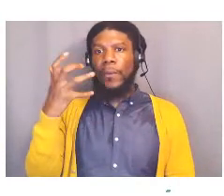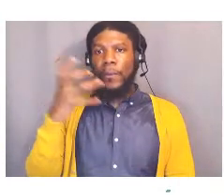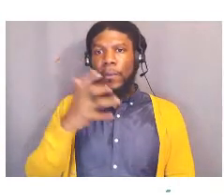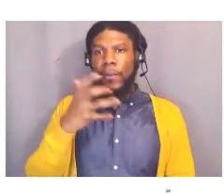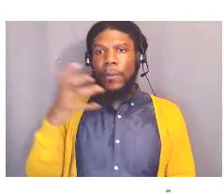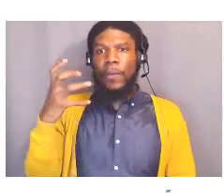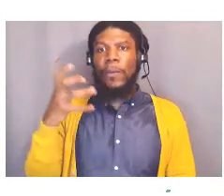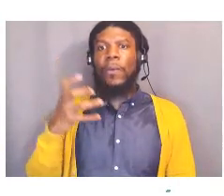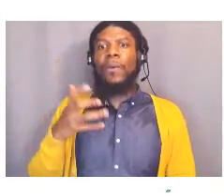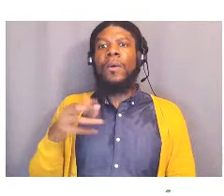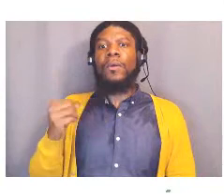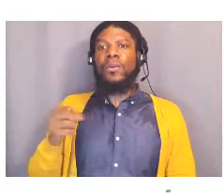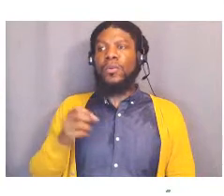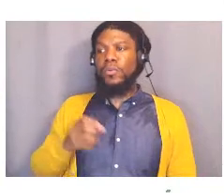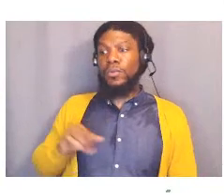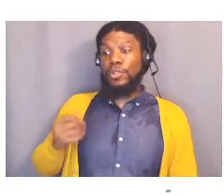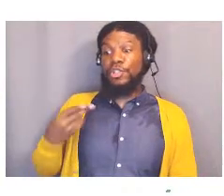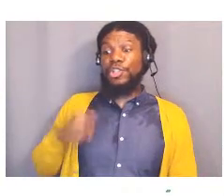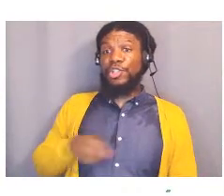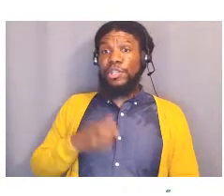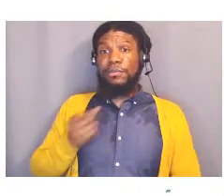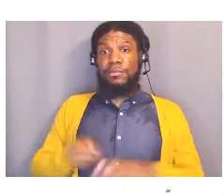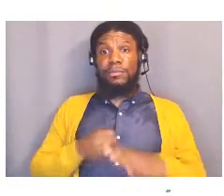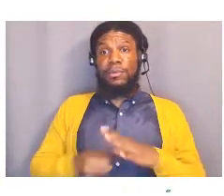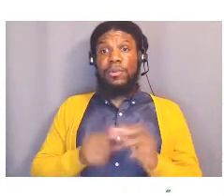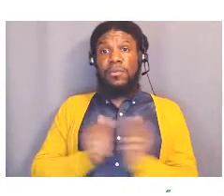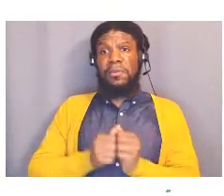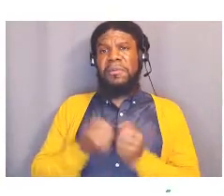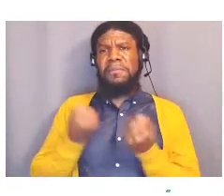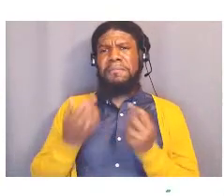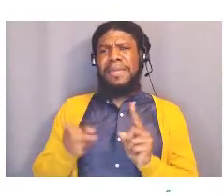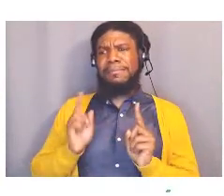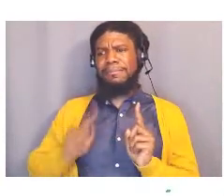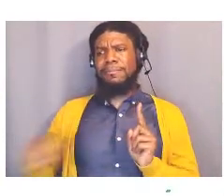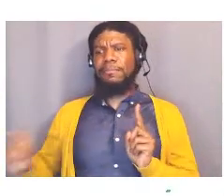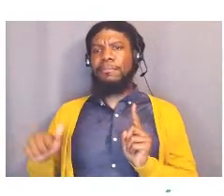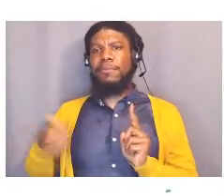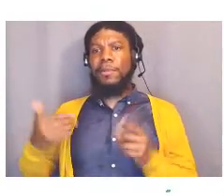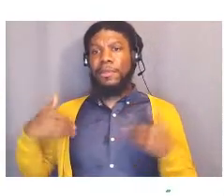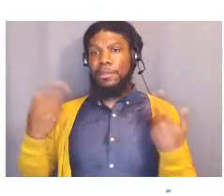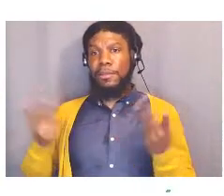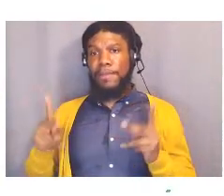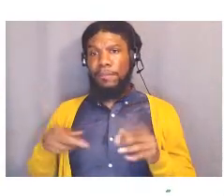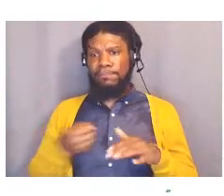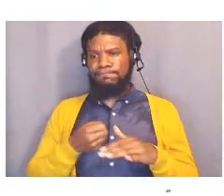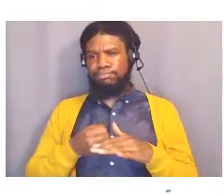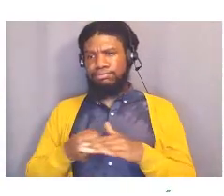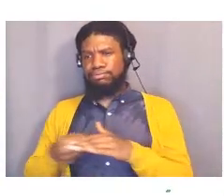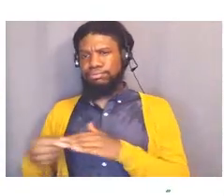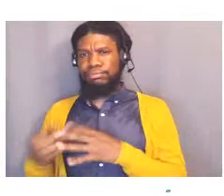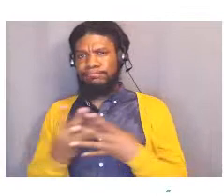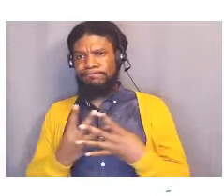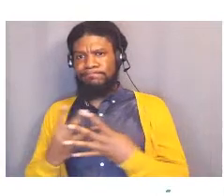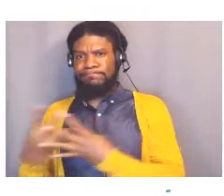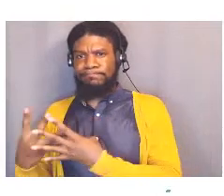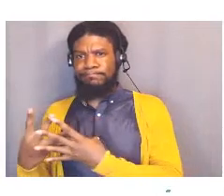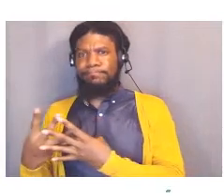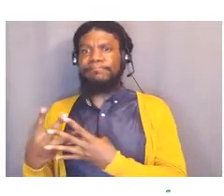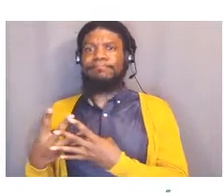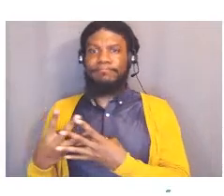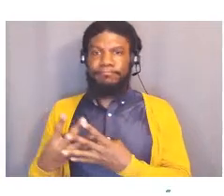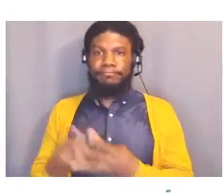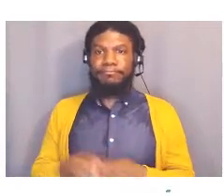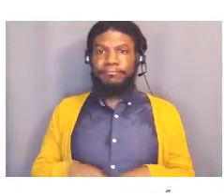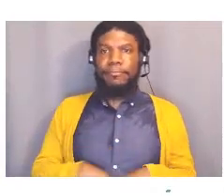She was in with a number of other youngsters who were also imprisoned. No